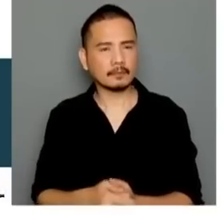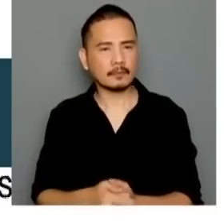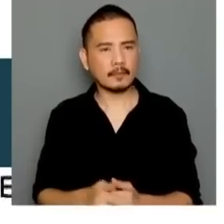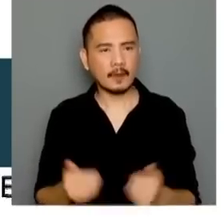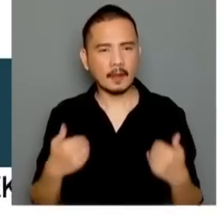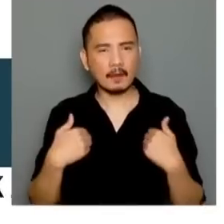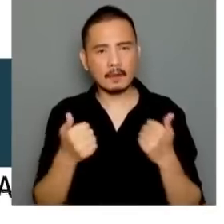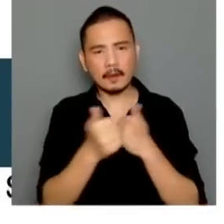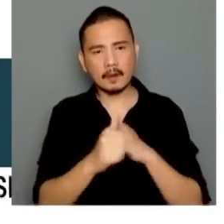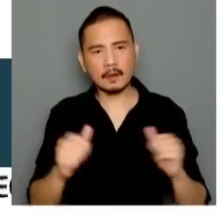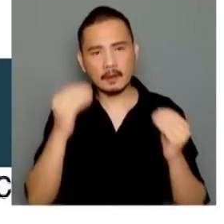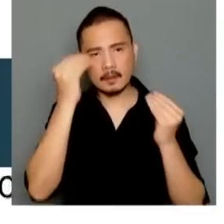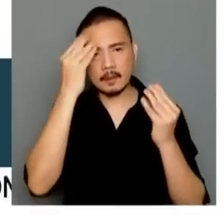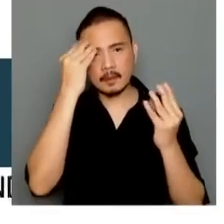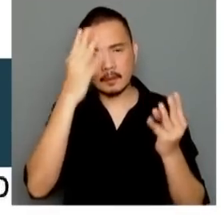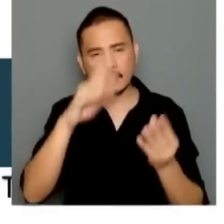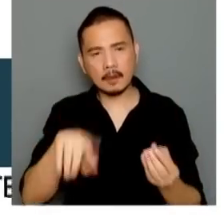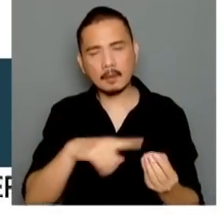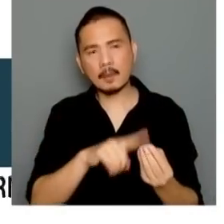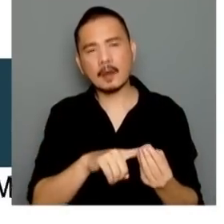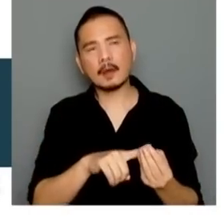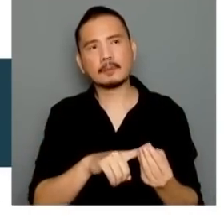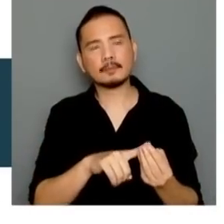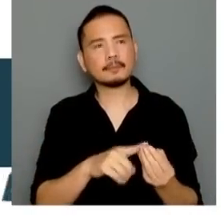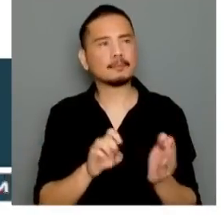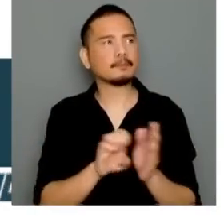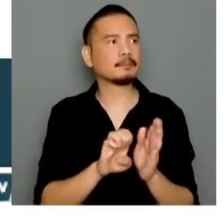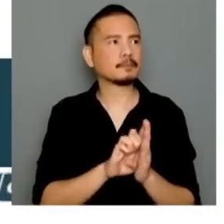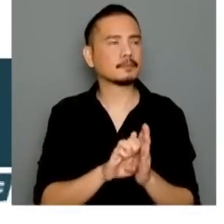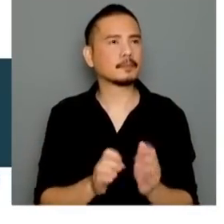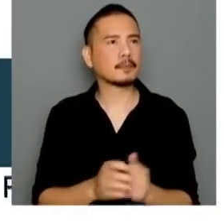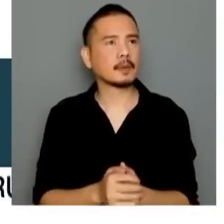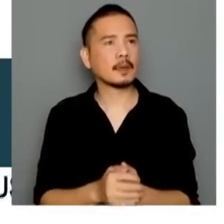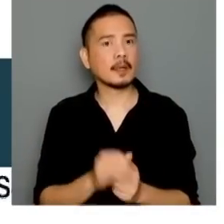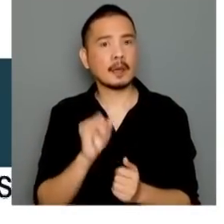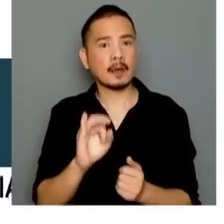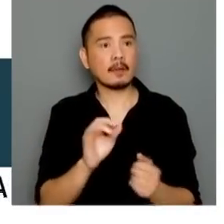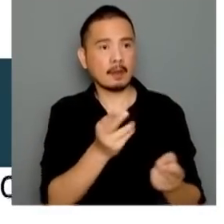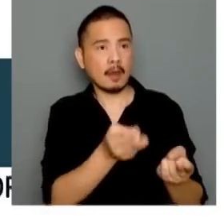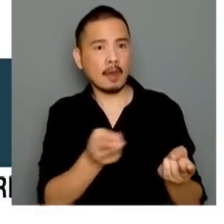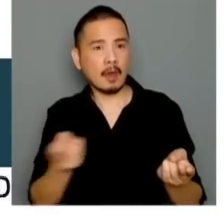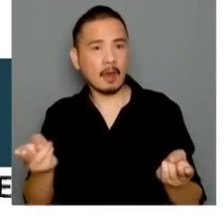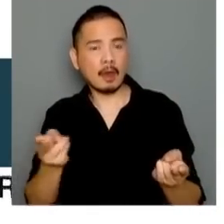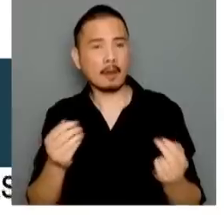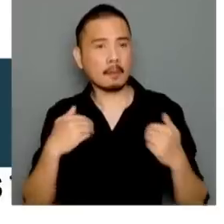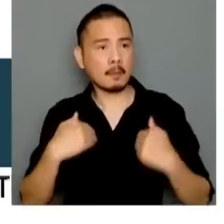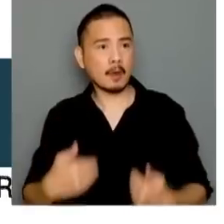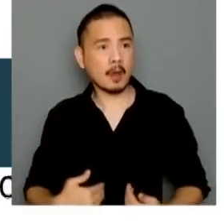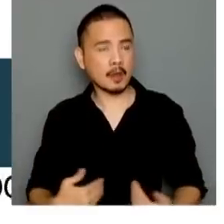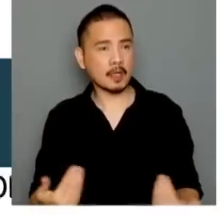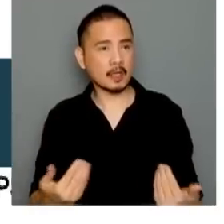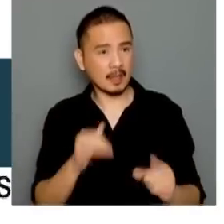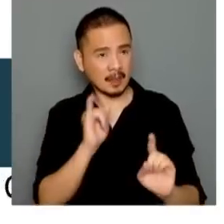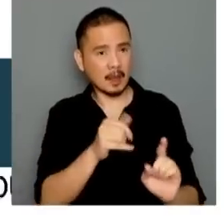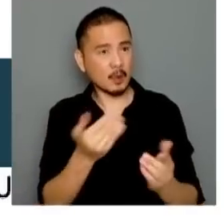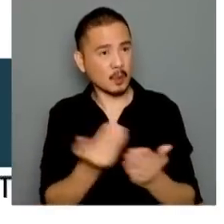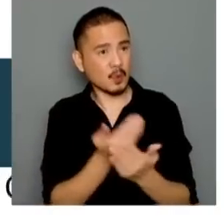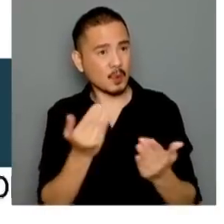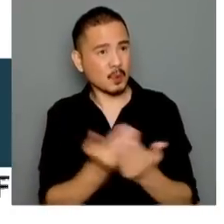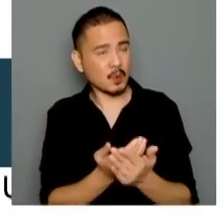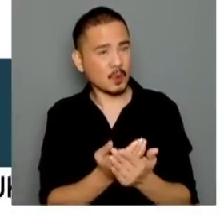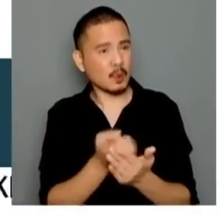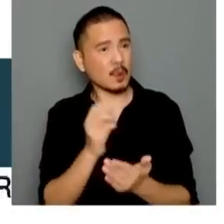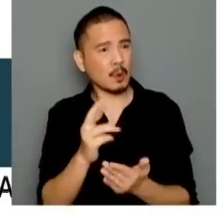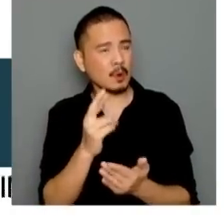to if the piling up of cadavers is something new, that this has only happened